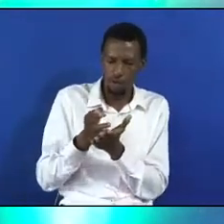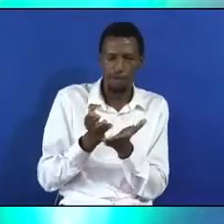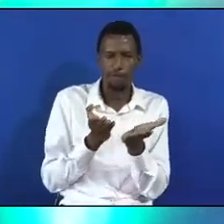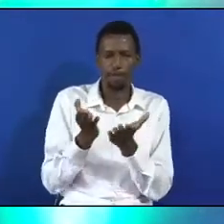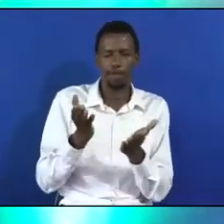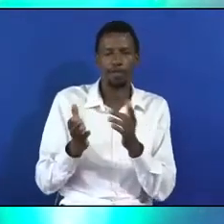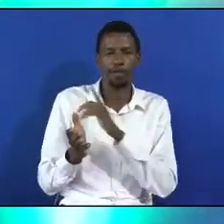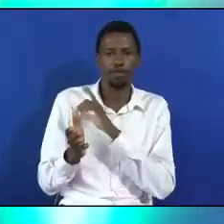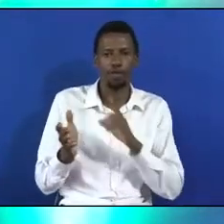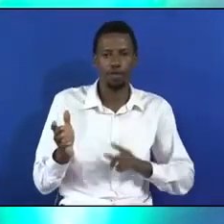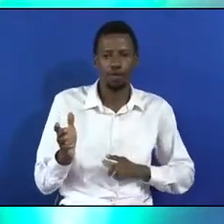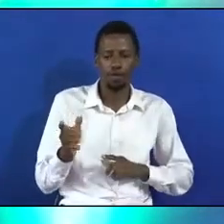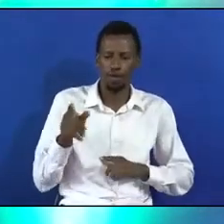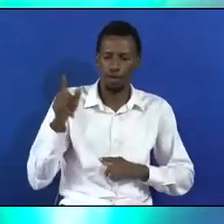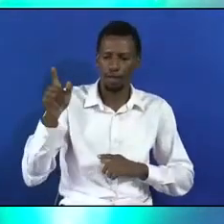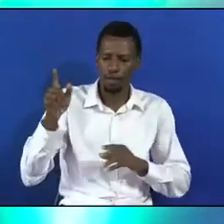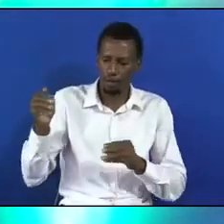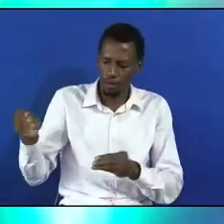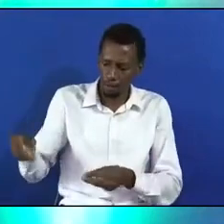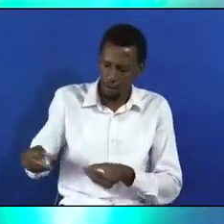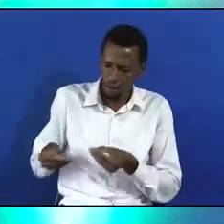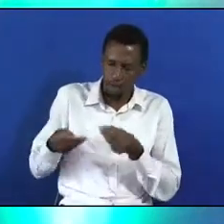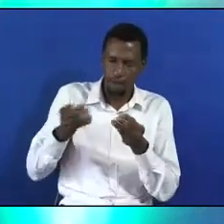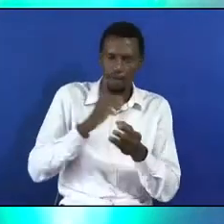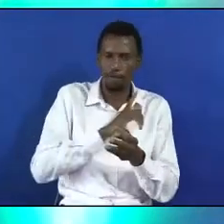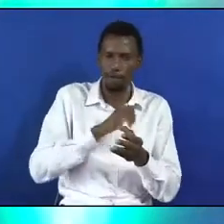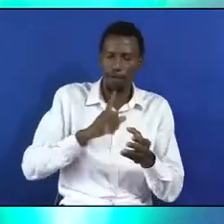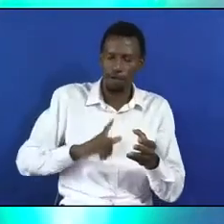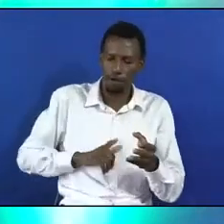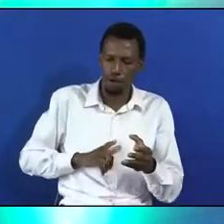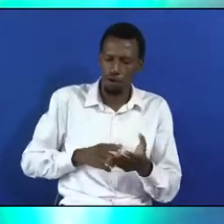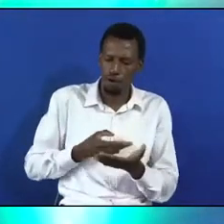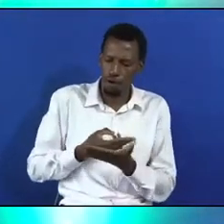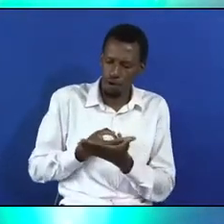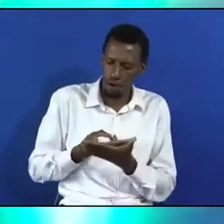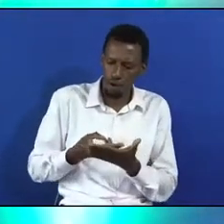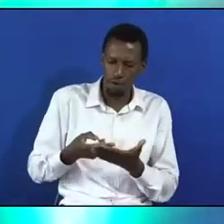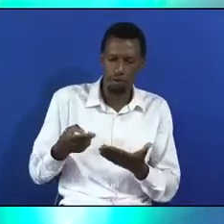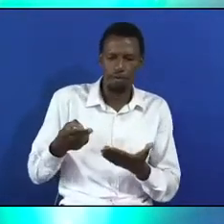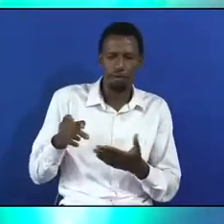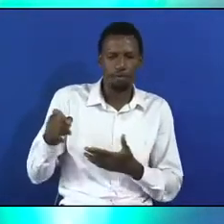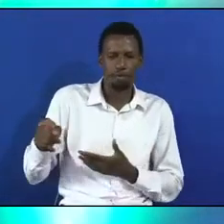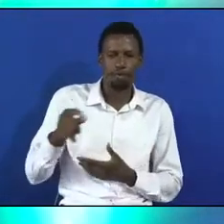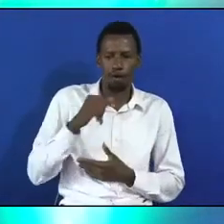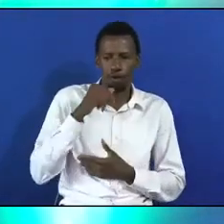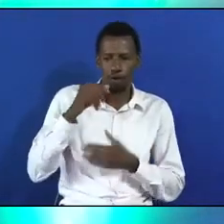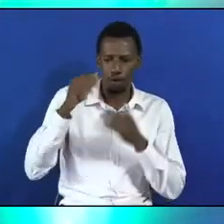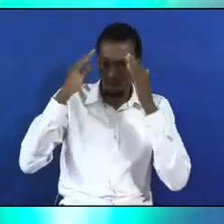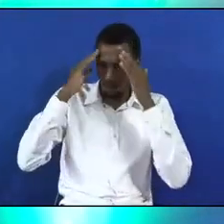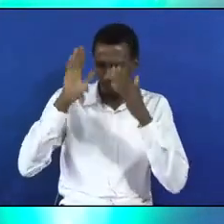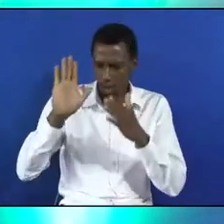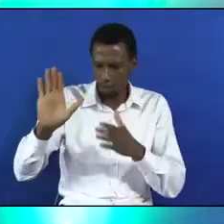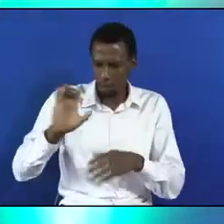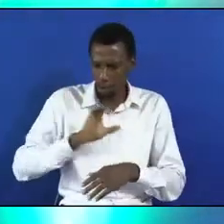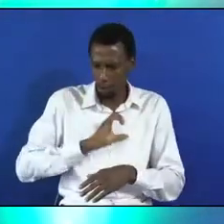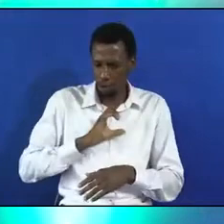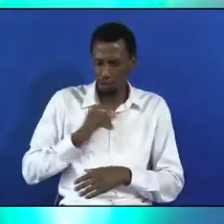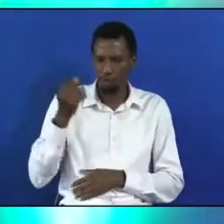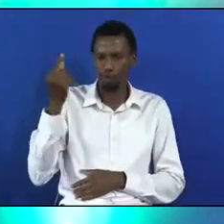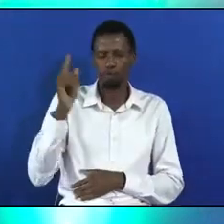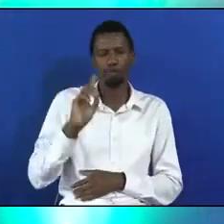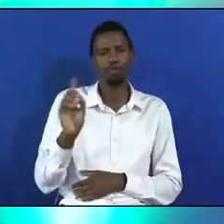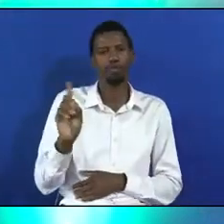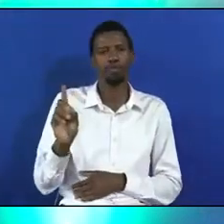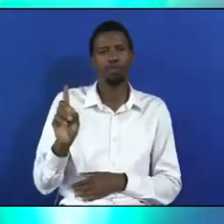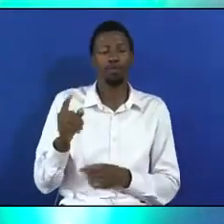Lord with a light offering, and he did not depend on his own understanding. But in